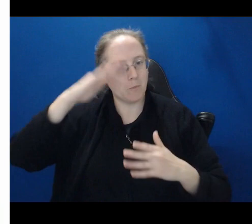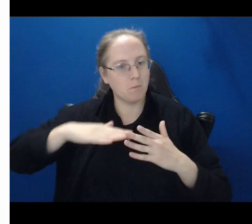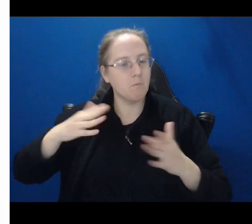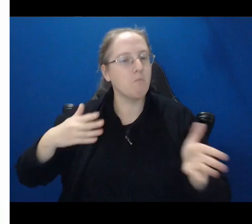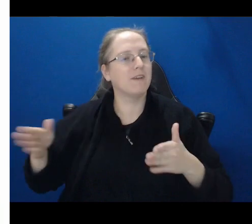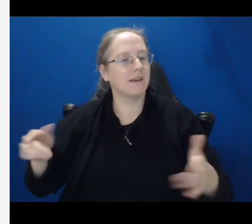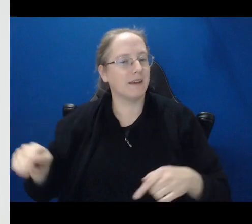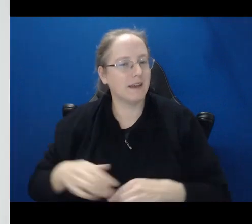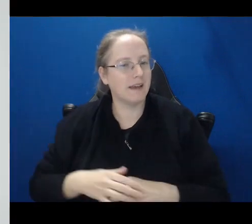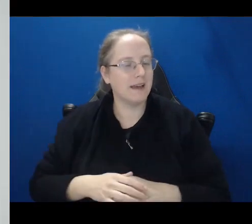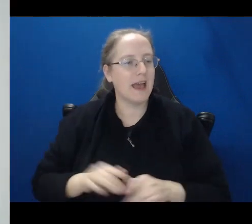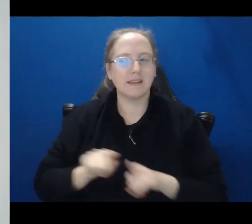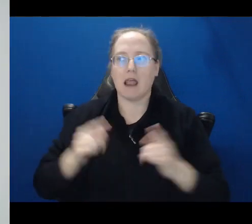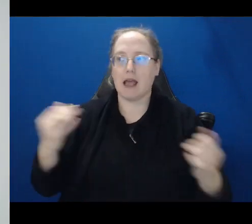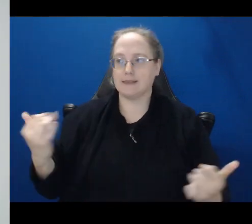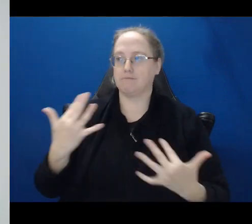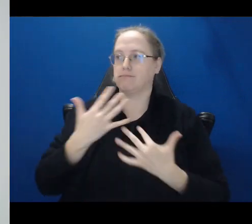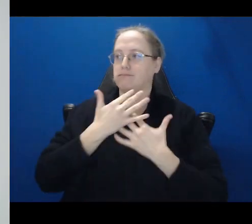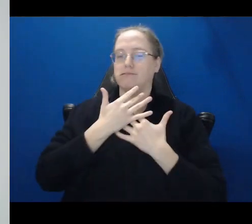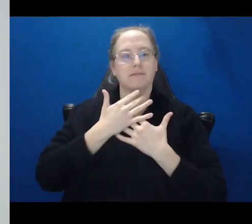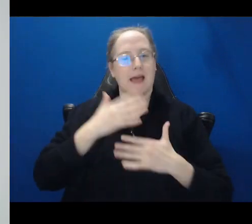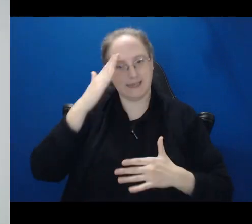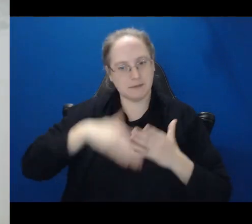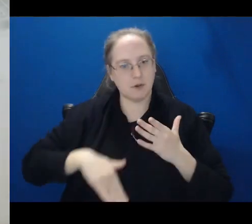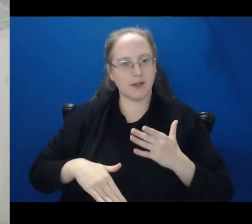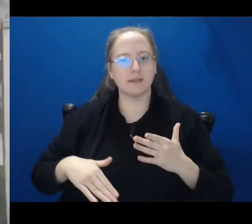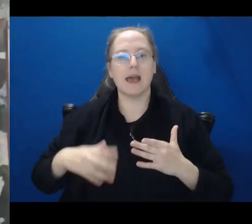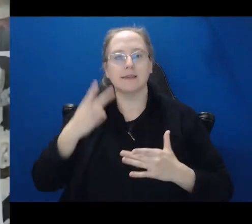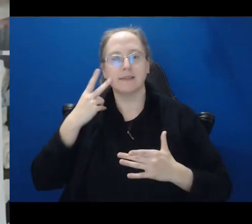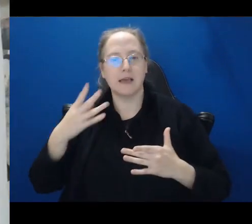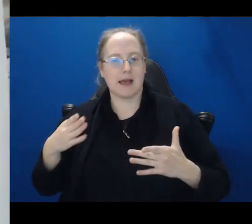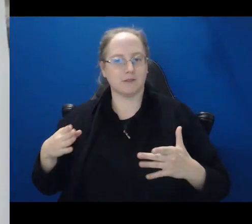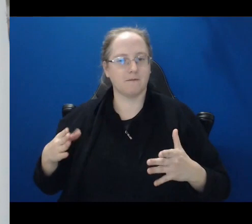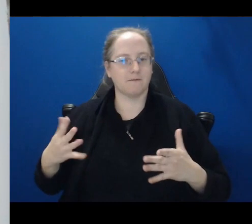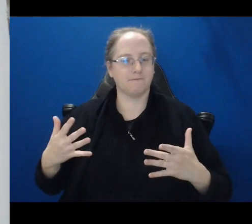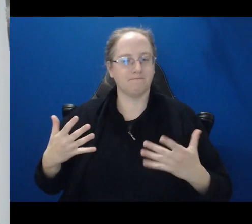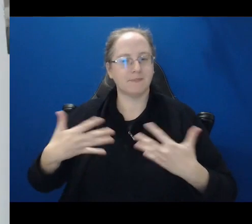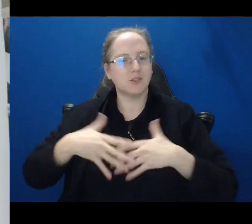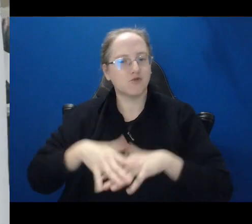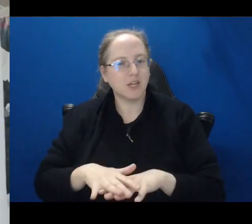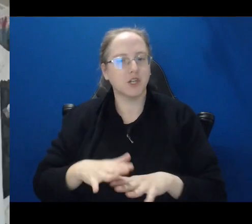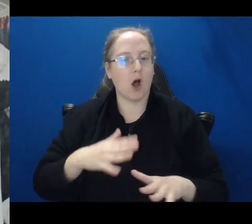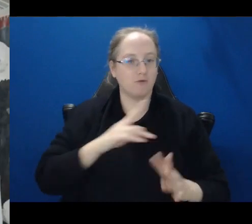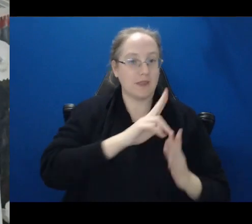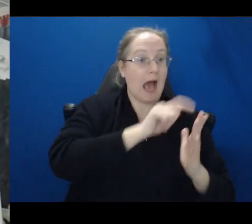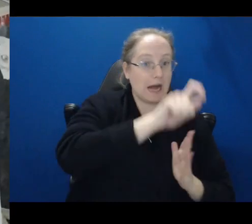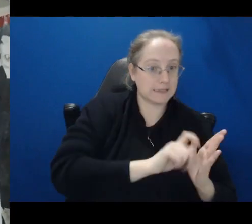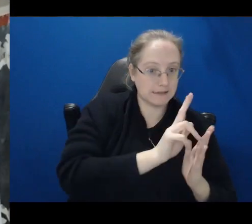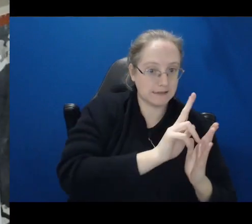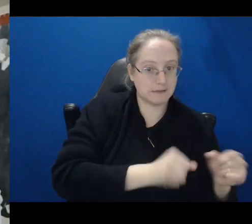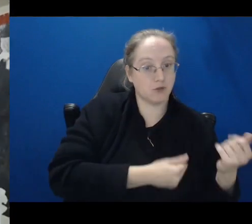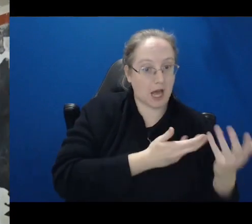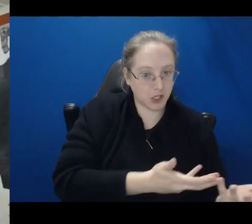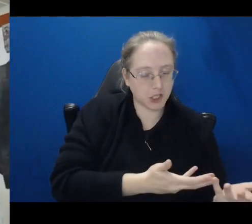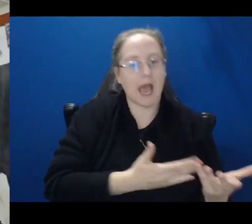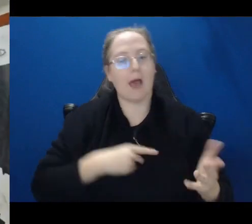an osmosis, coming back and forth between the artist and the viewer and experiencing it like